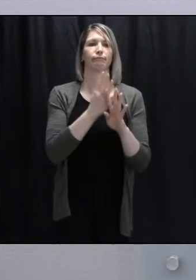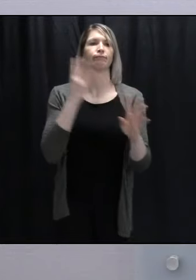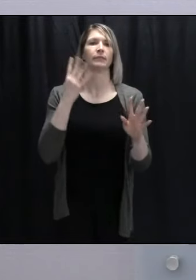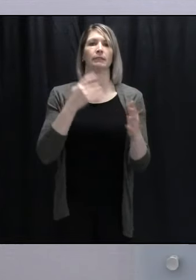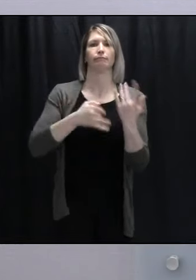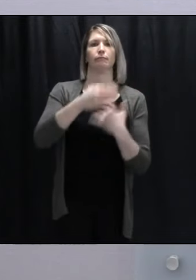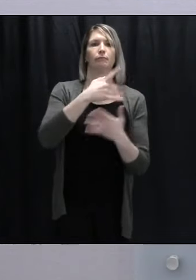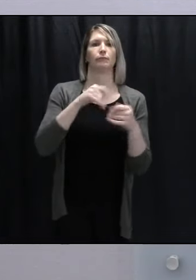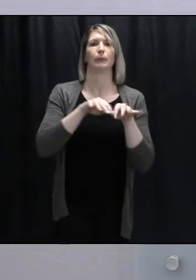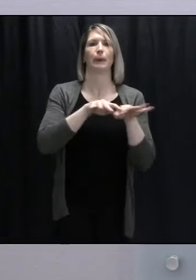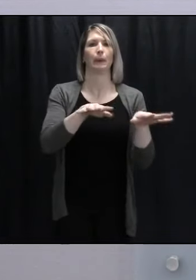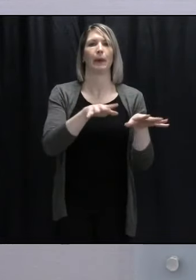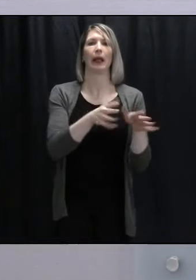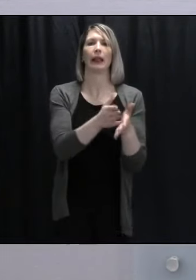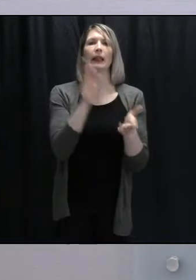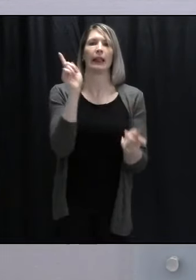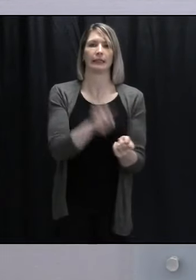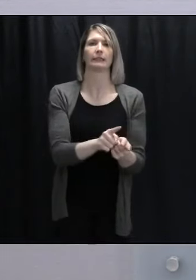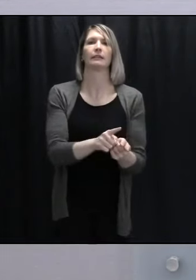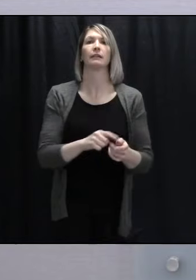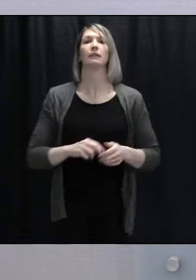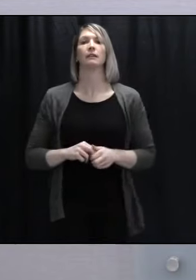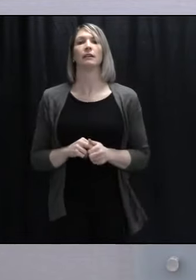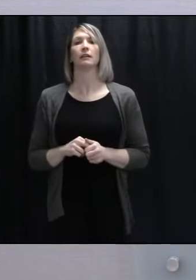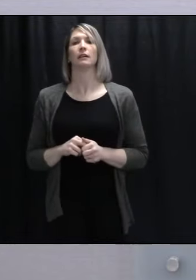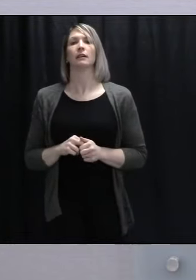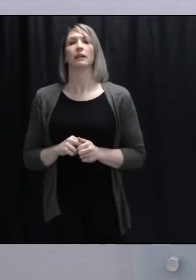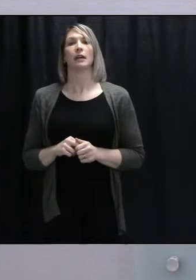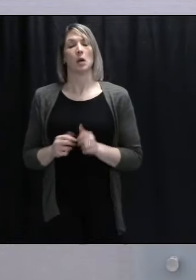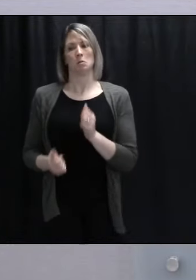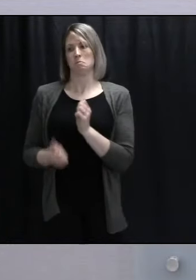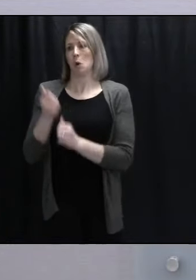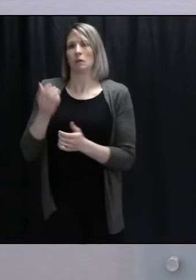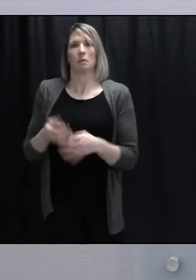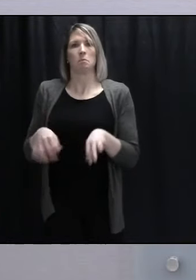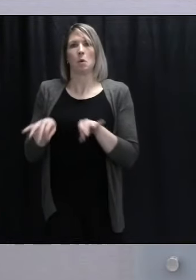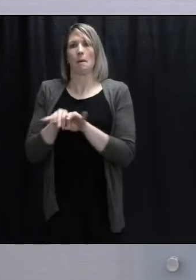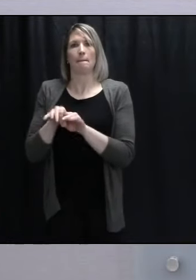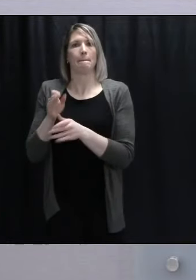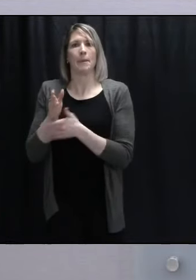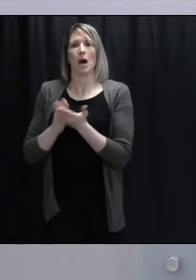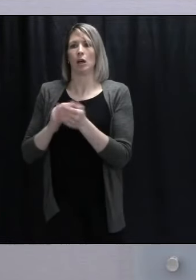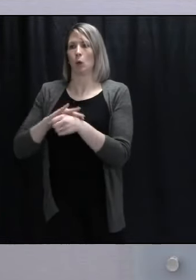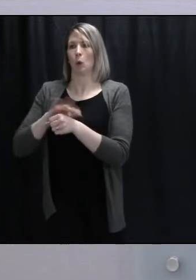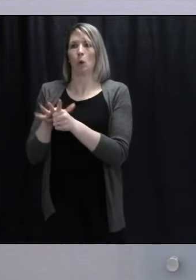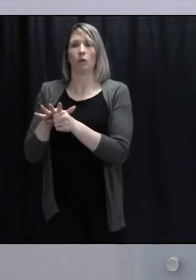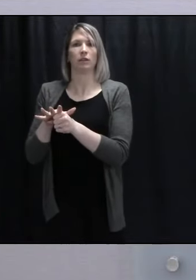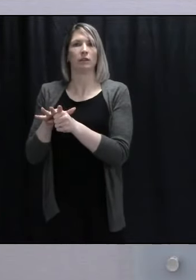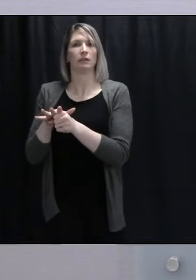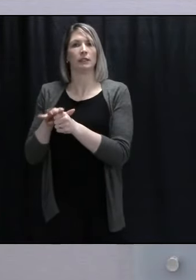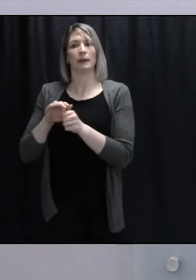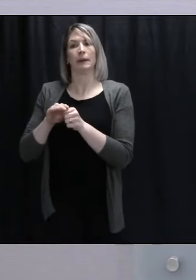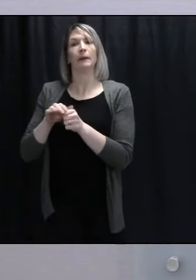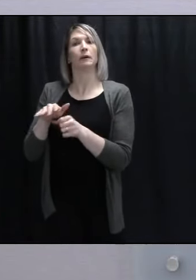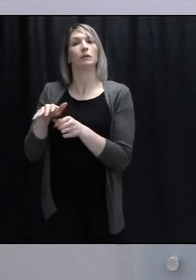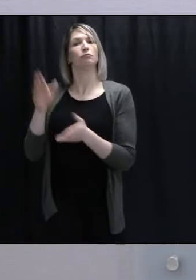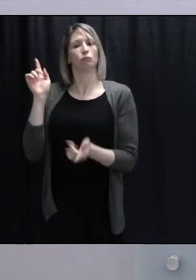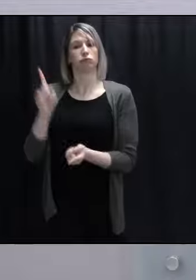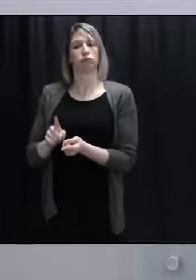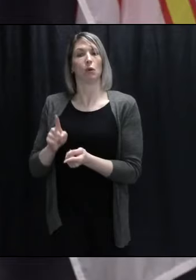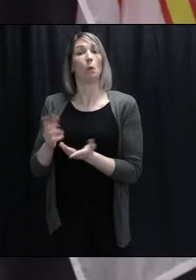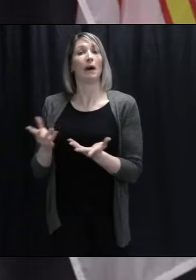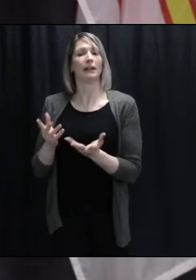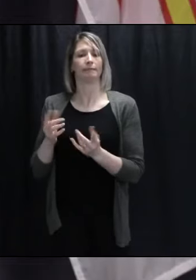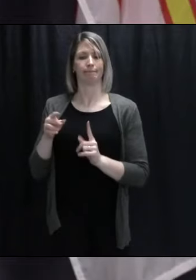tracing of a confirmed case is the most important thing that we do to remove anyone who may be at risk from